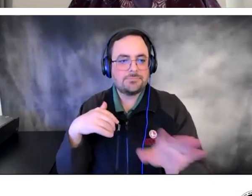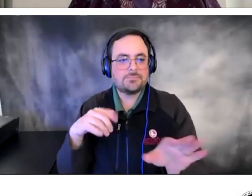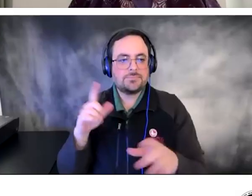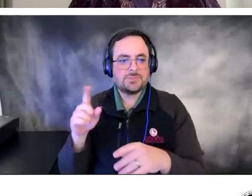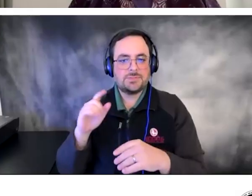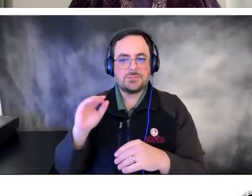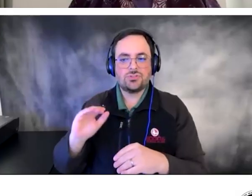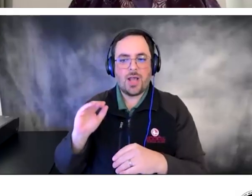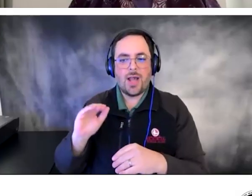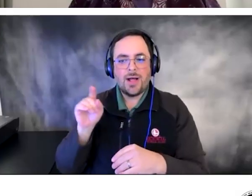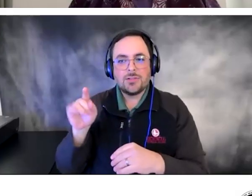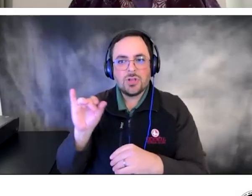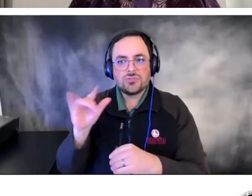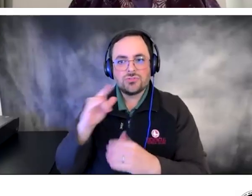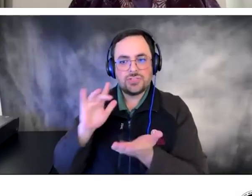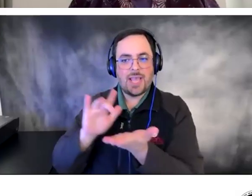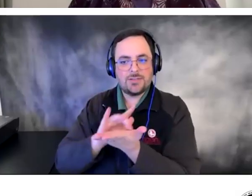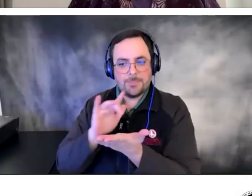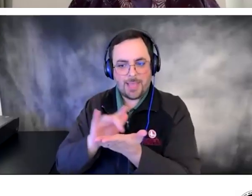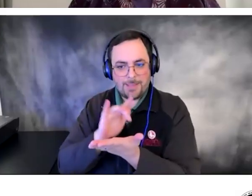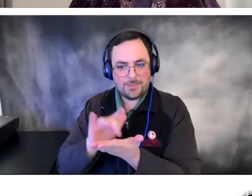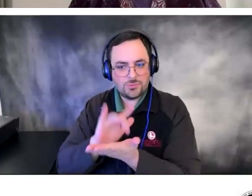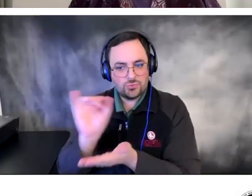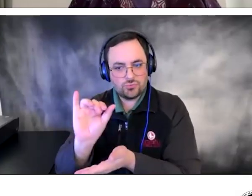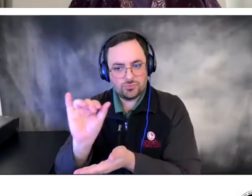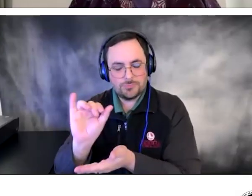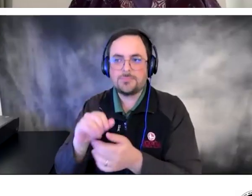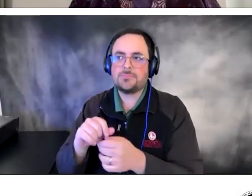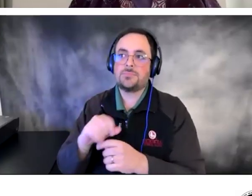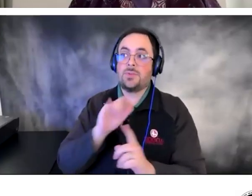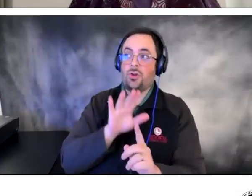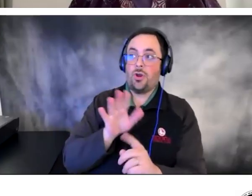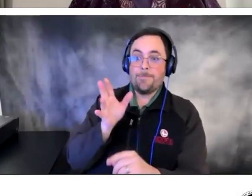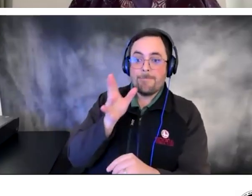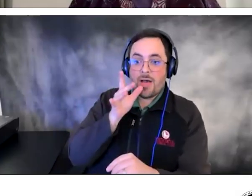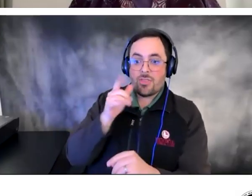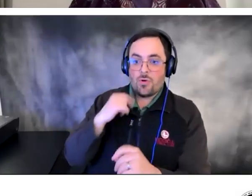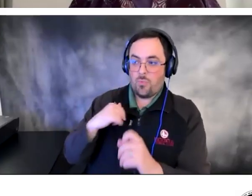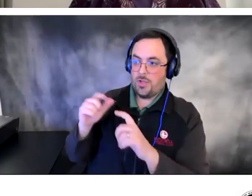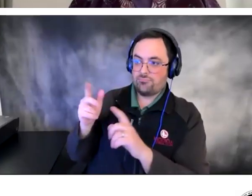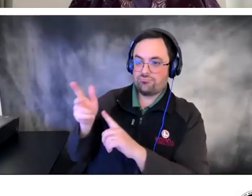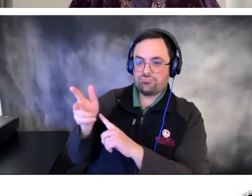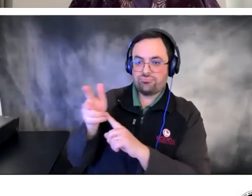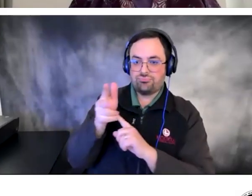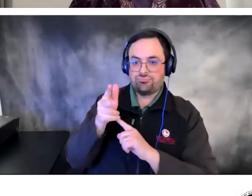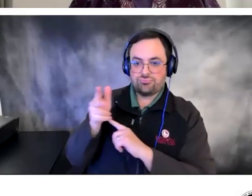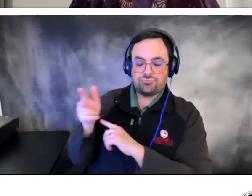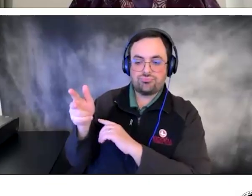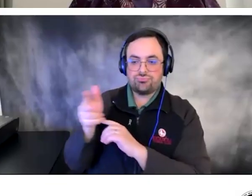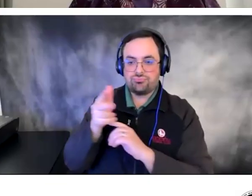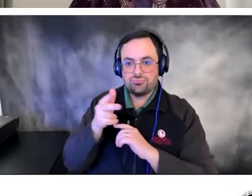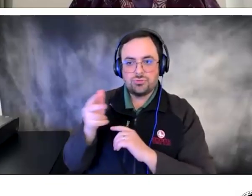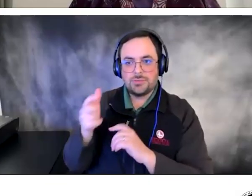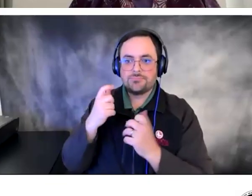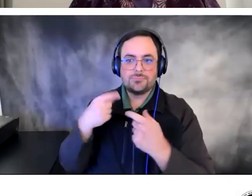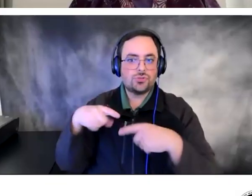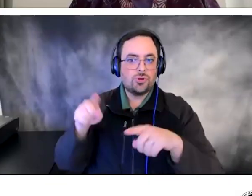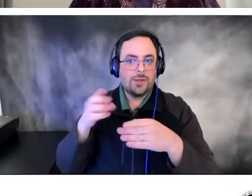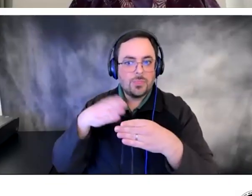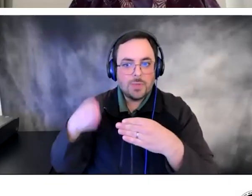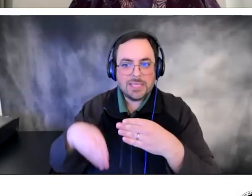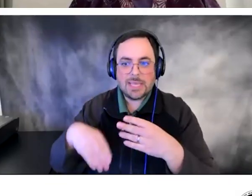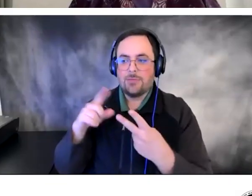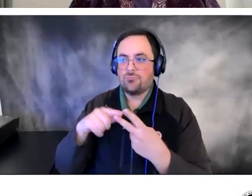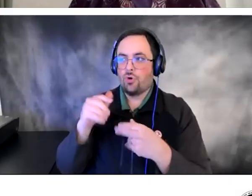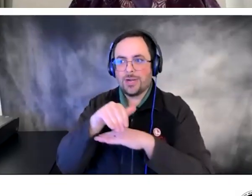also used her iPad. She had low vision, but her mother would record experiences they shared over the weekend